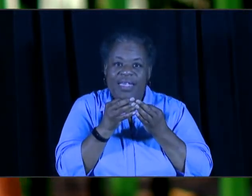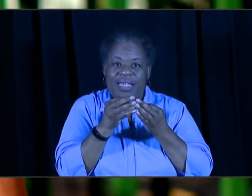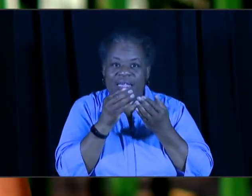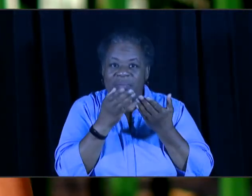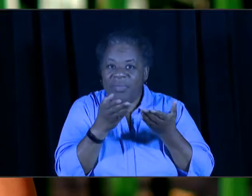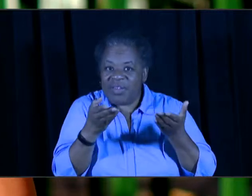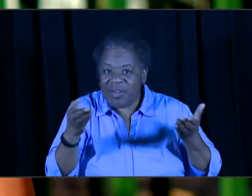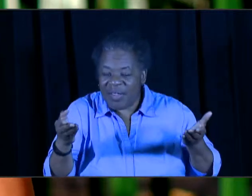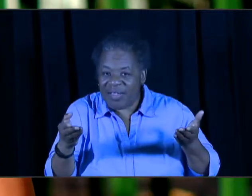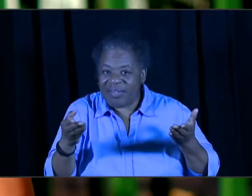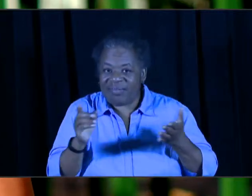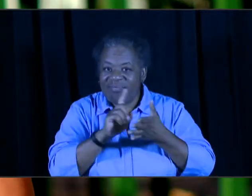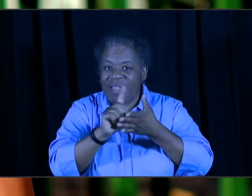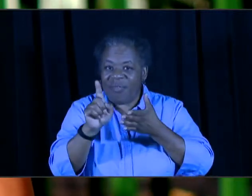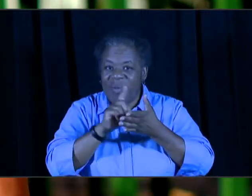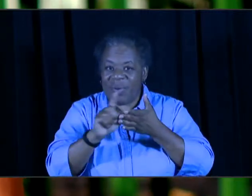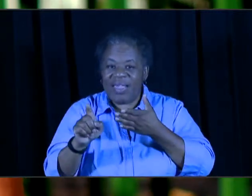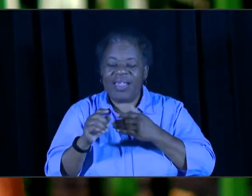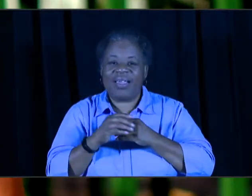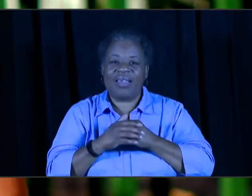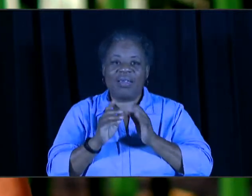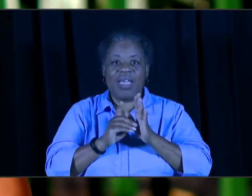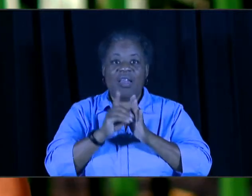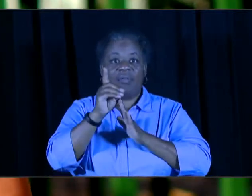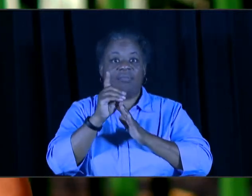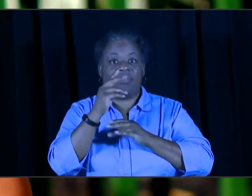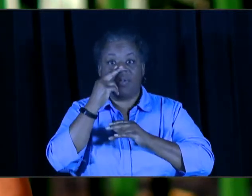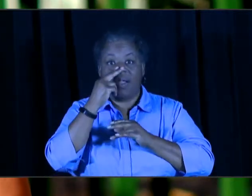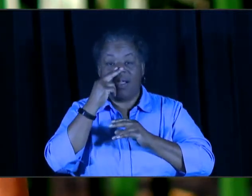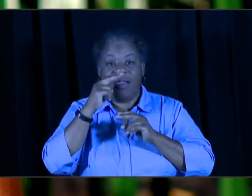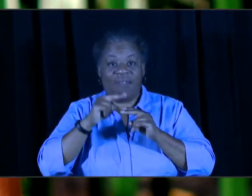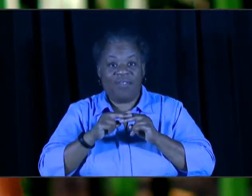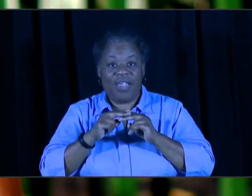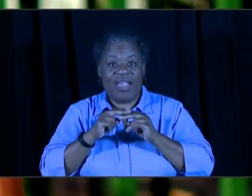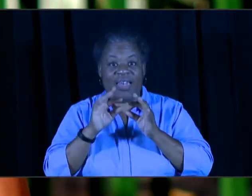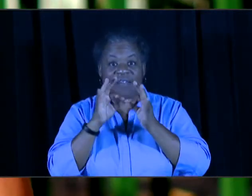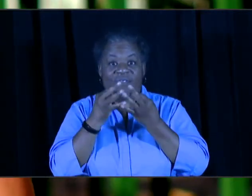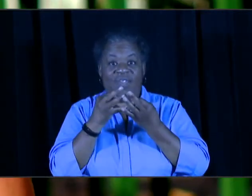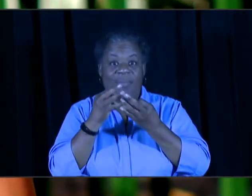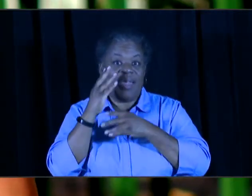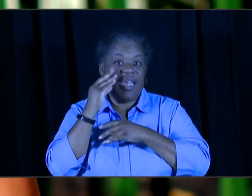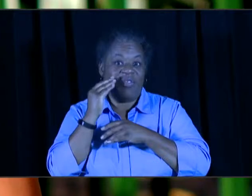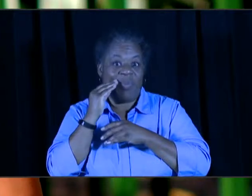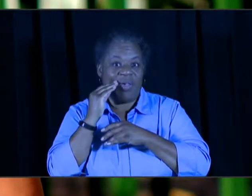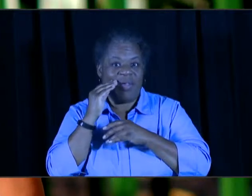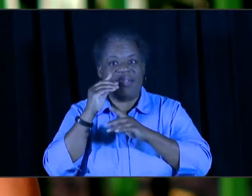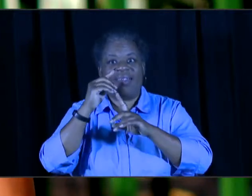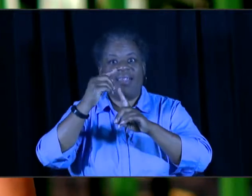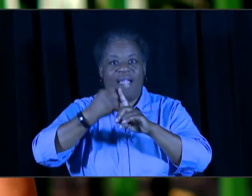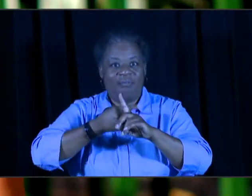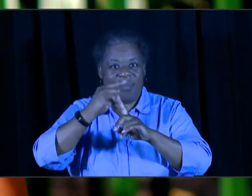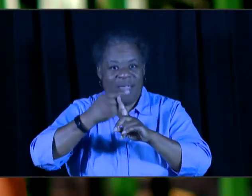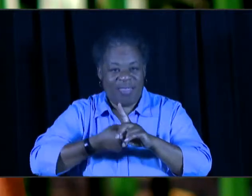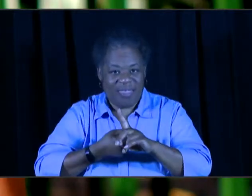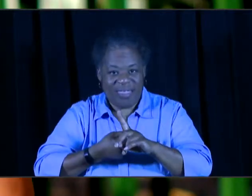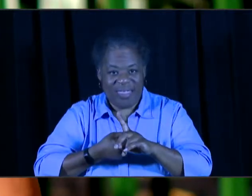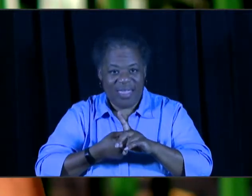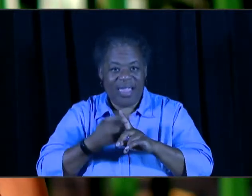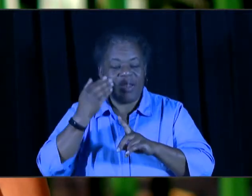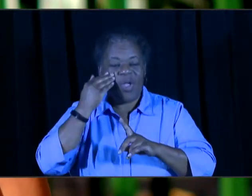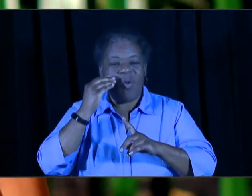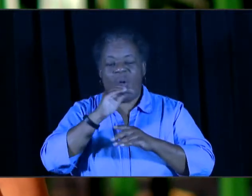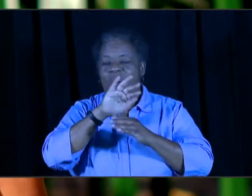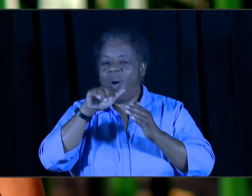be developing a fun and interactive family experience, or FX, each month. And I know all of your